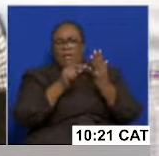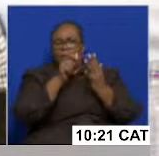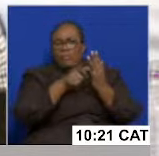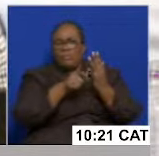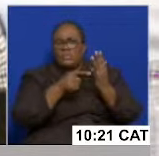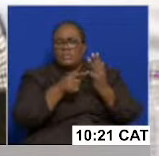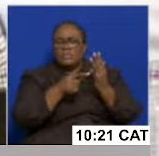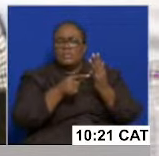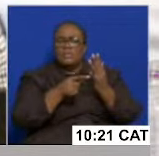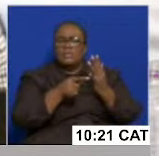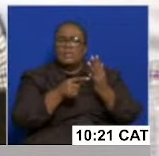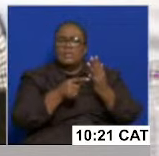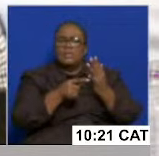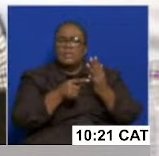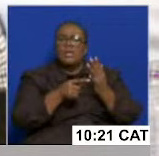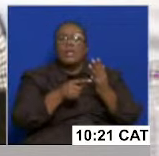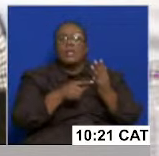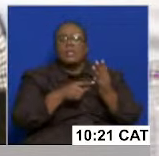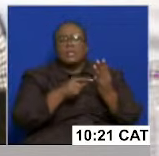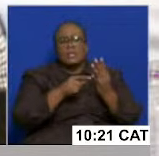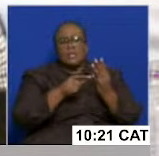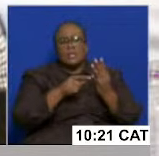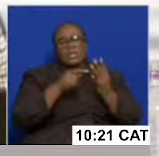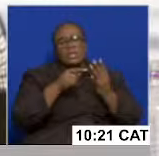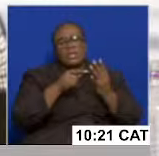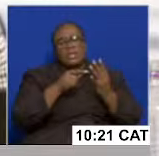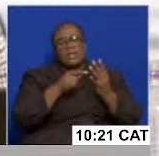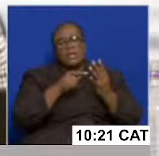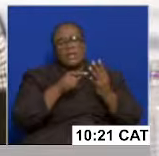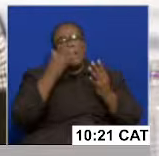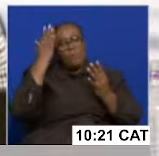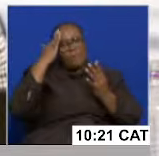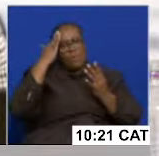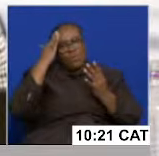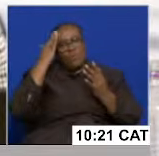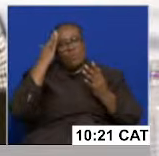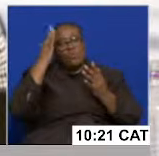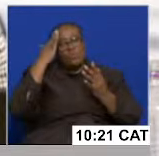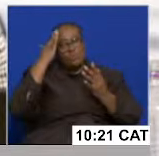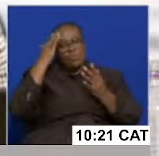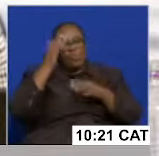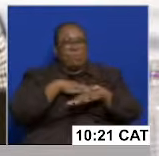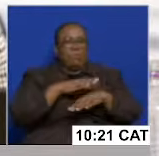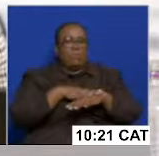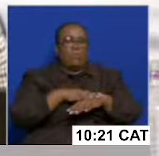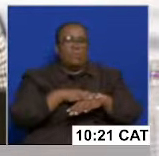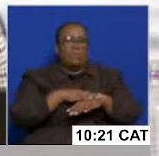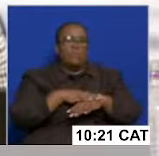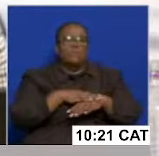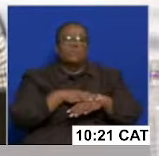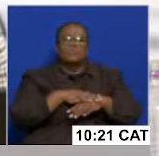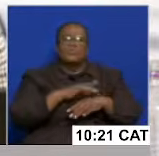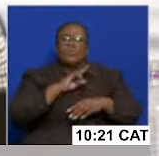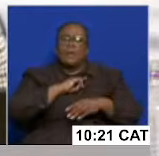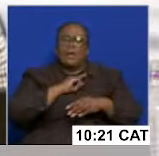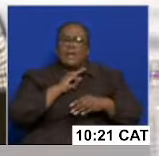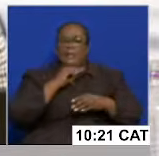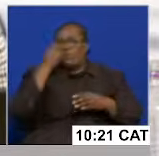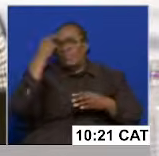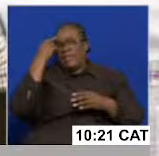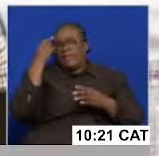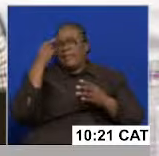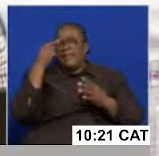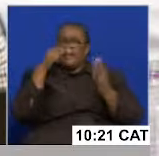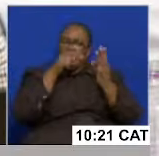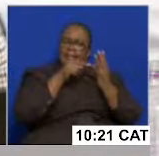the info, had more knowledge on the stones. And what's your reason for thinking that